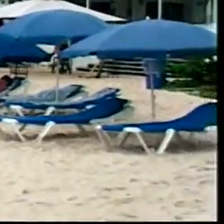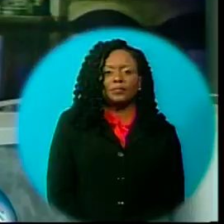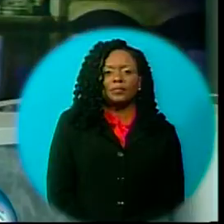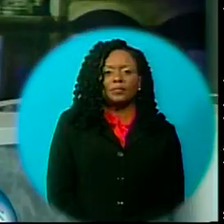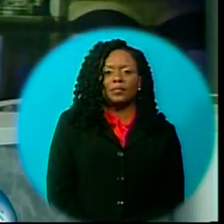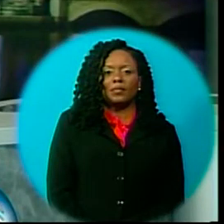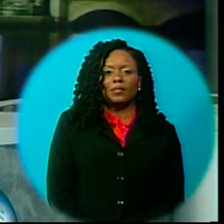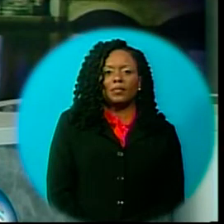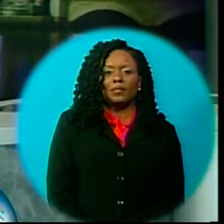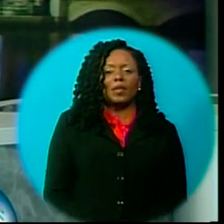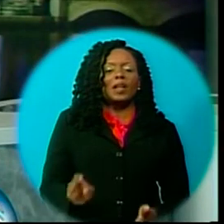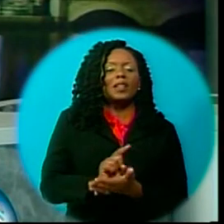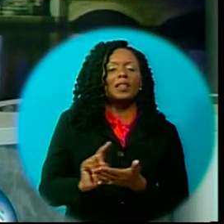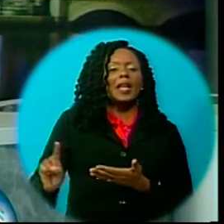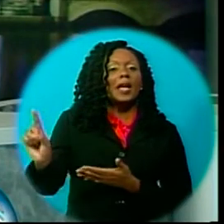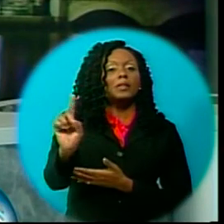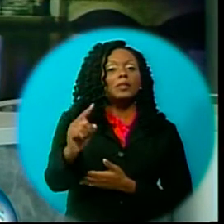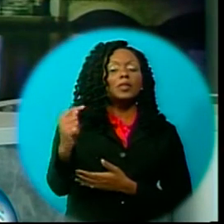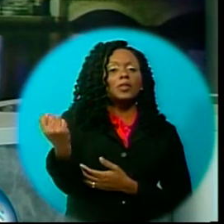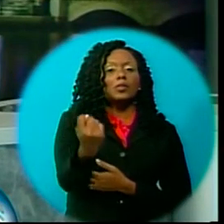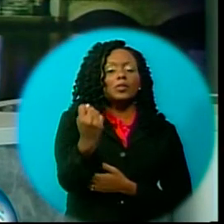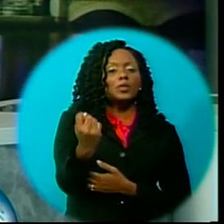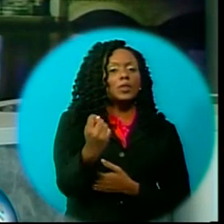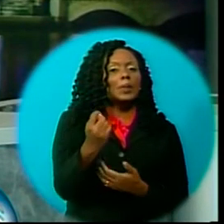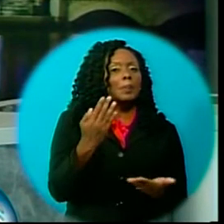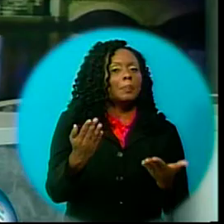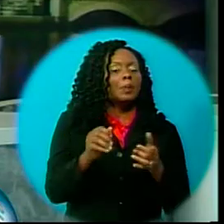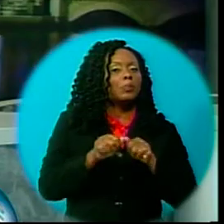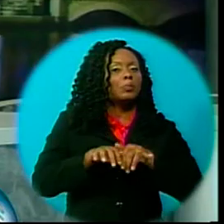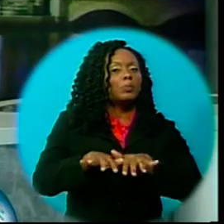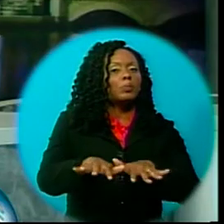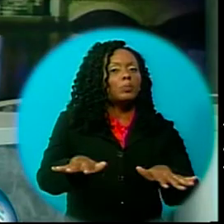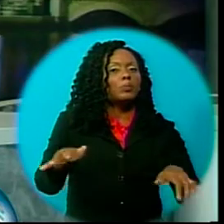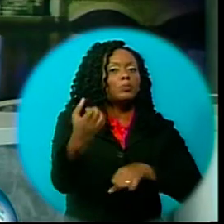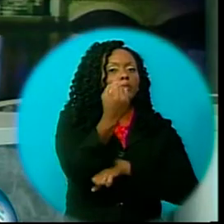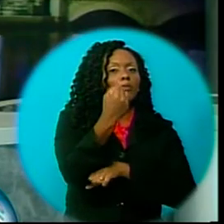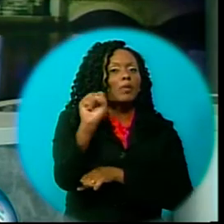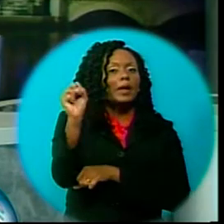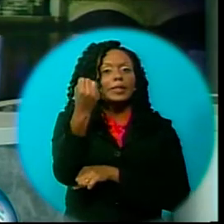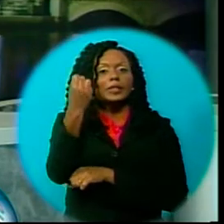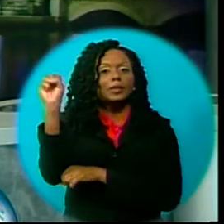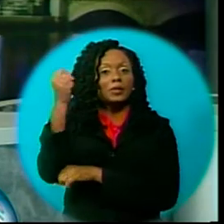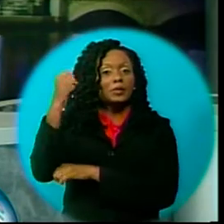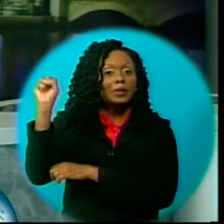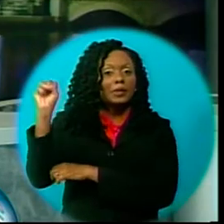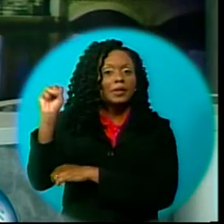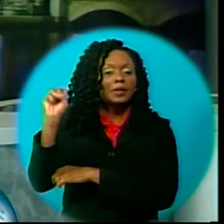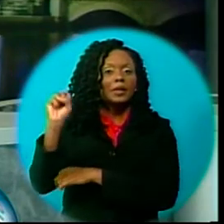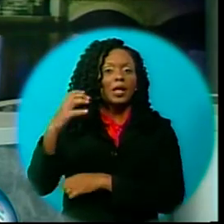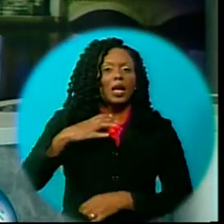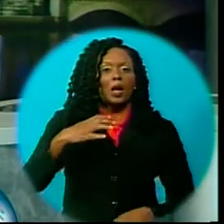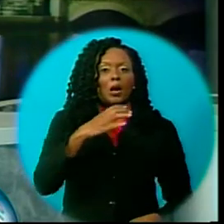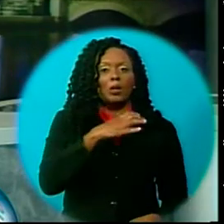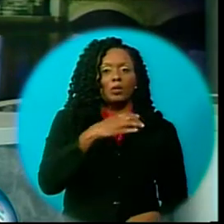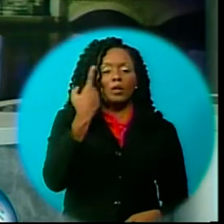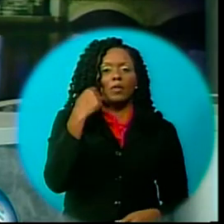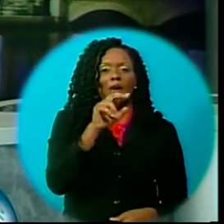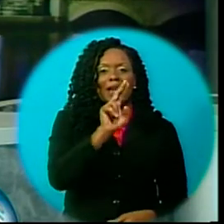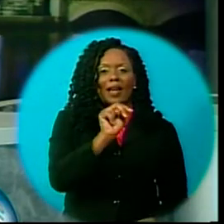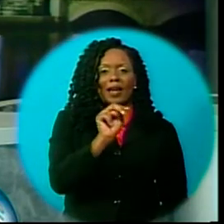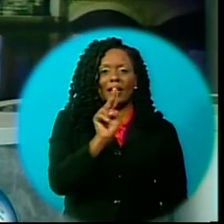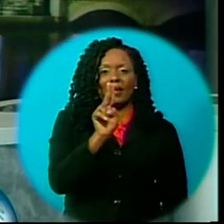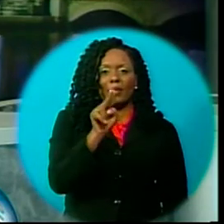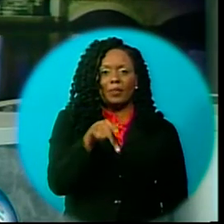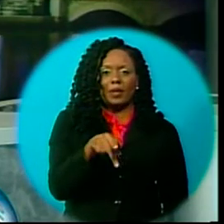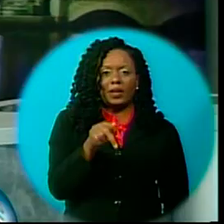News. There could be widespread industrial action in Barbados next Tuesday. The Executive Council of the National Union of